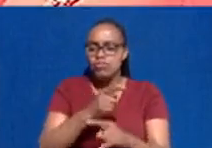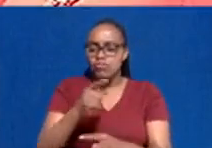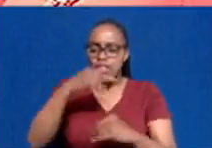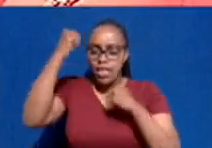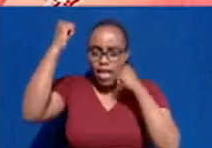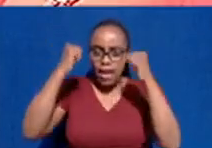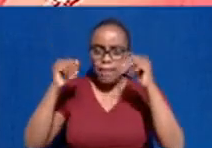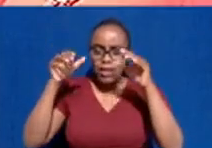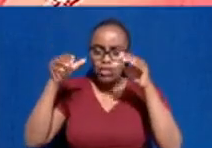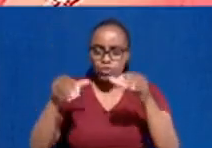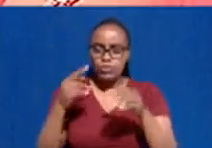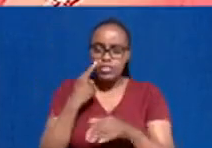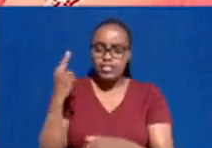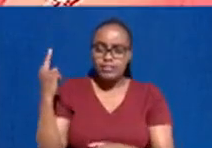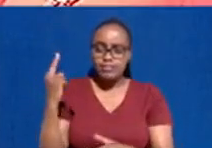forces. Here's his piece.